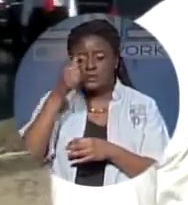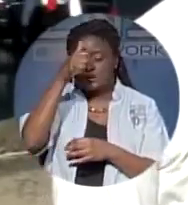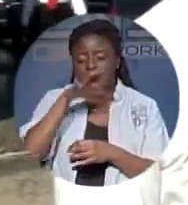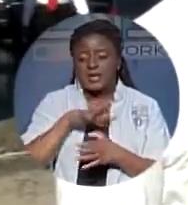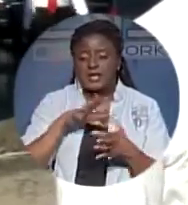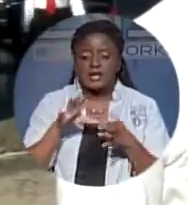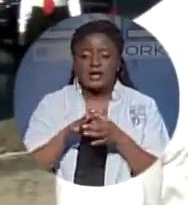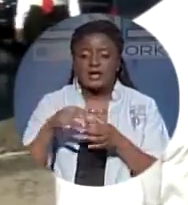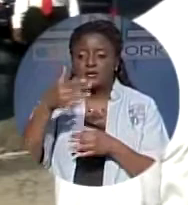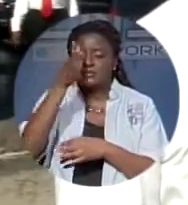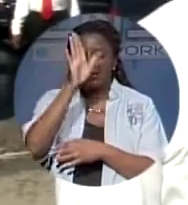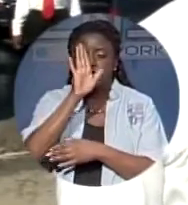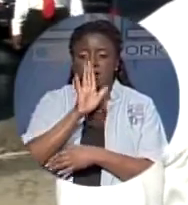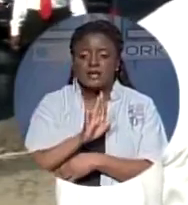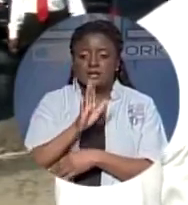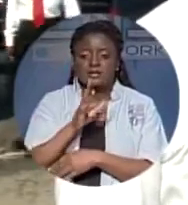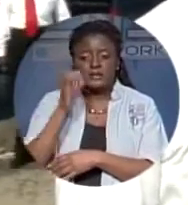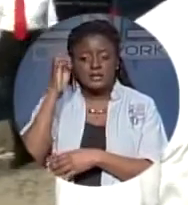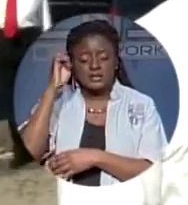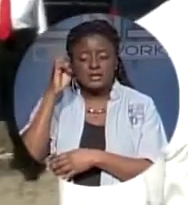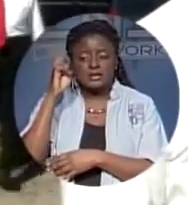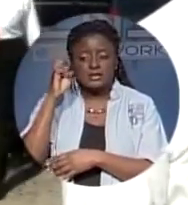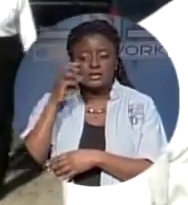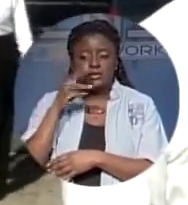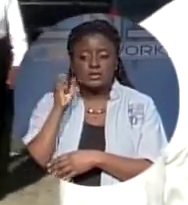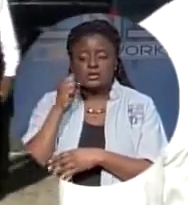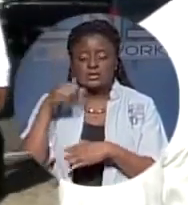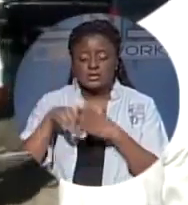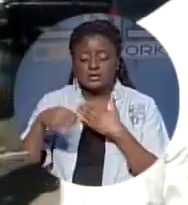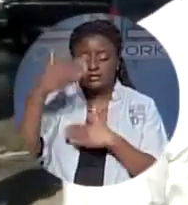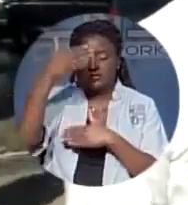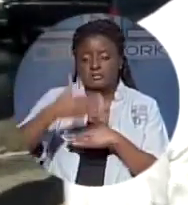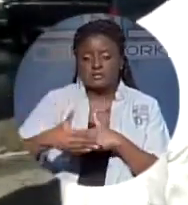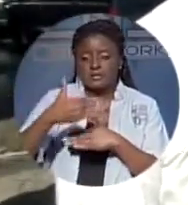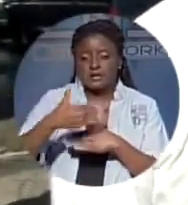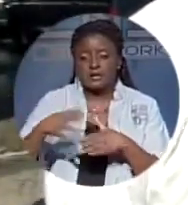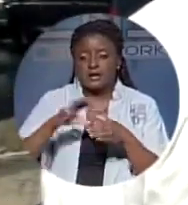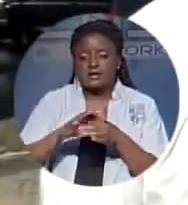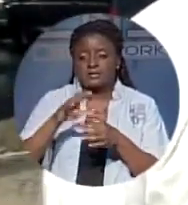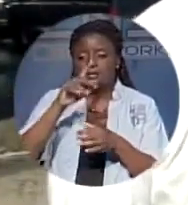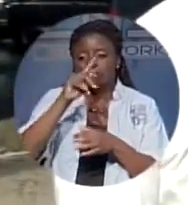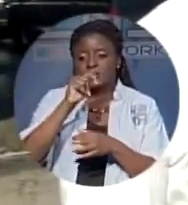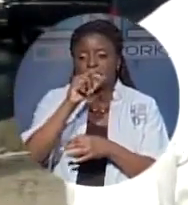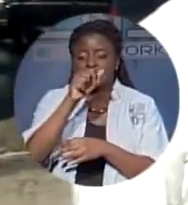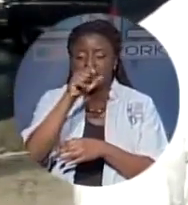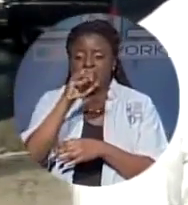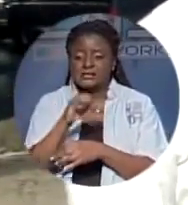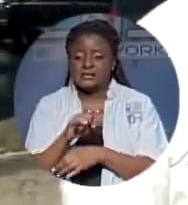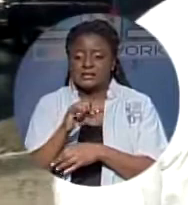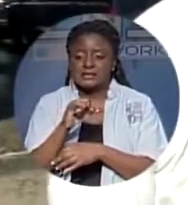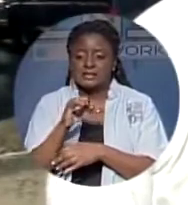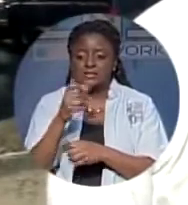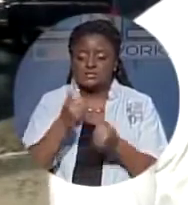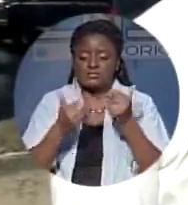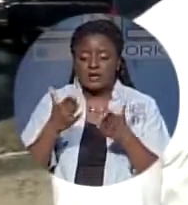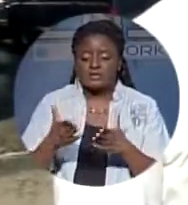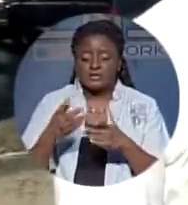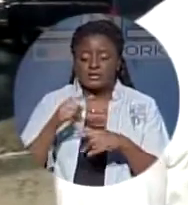and he was in the forefront of the taxi drivers when they had the strike